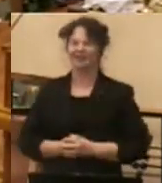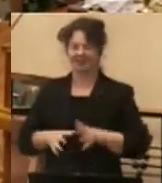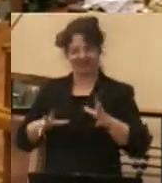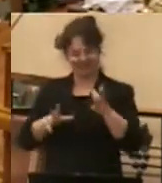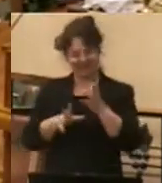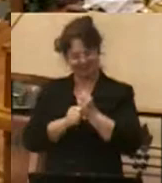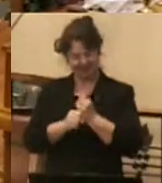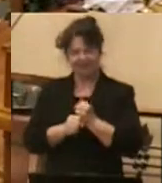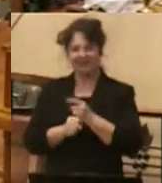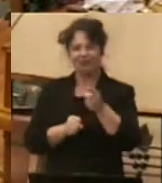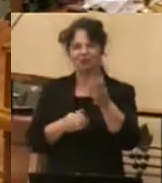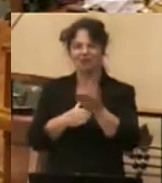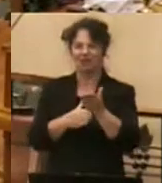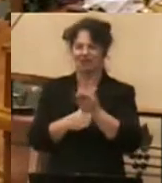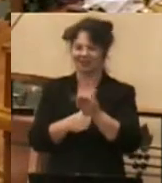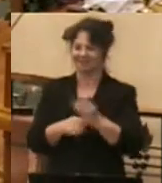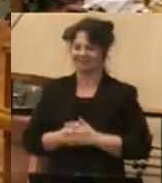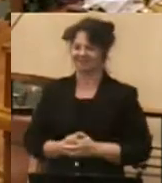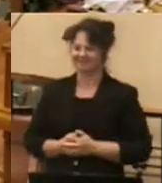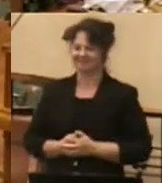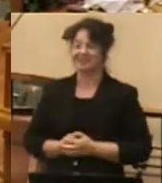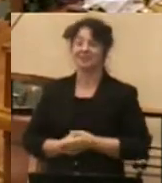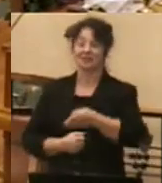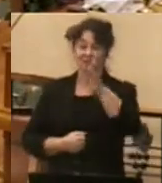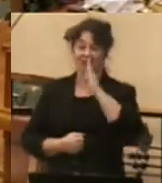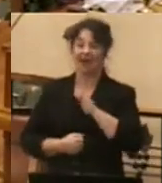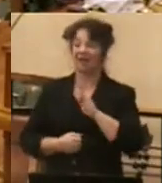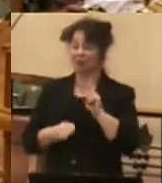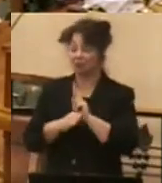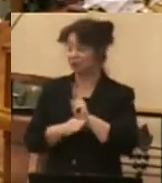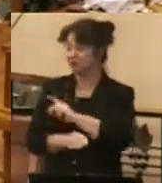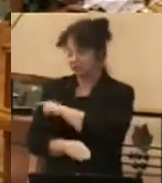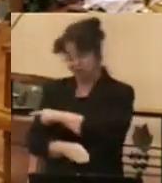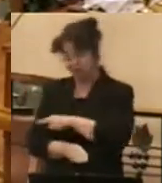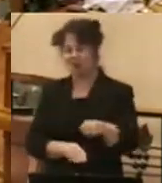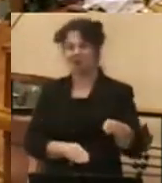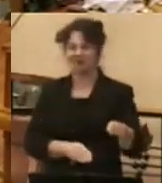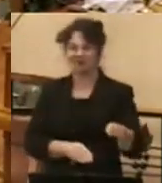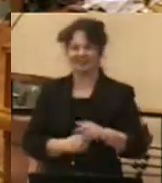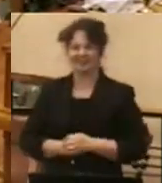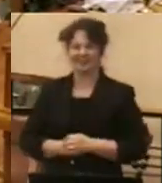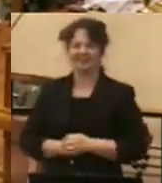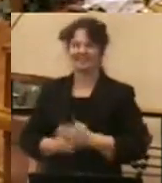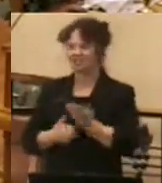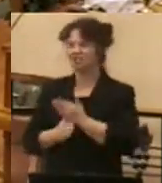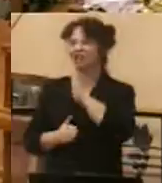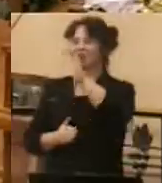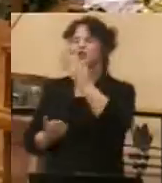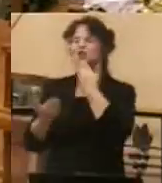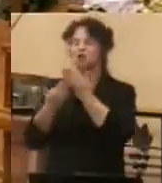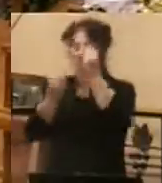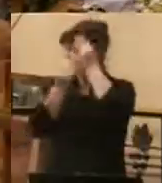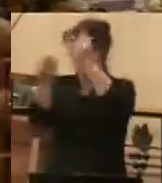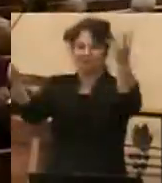it. And God is using you this way. Thank you for coming up. Thanks for being part of the harvest. You can go back and sit with your families.